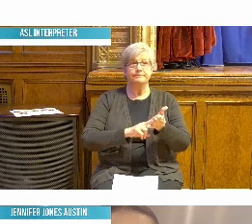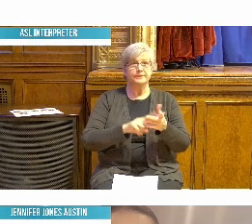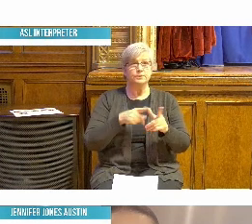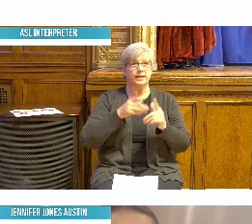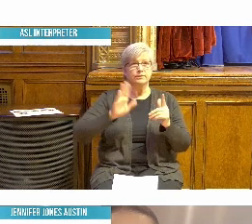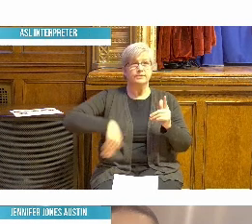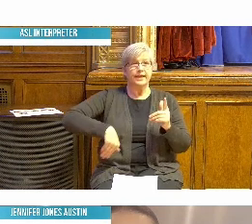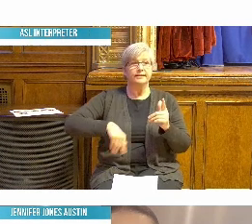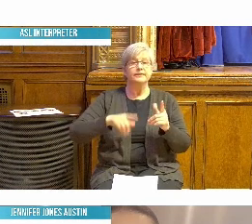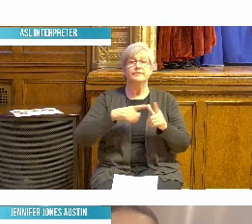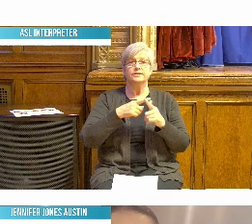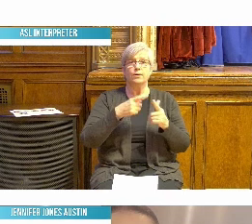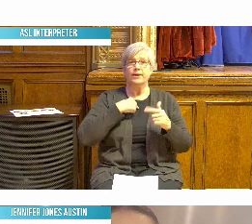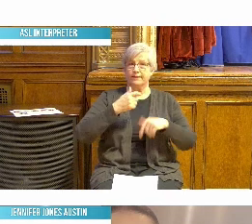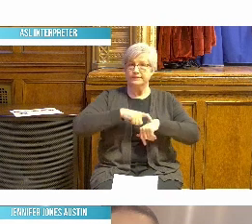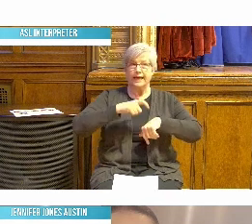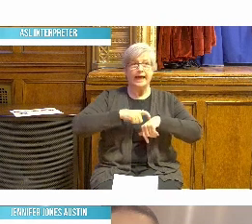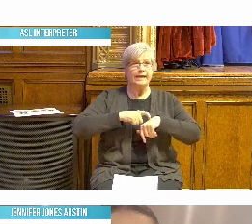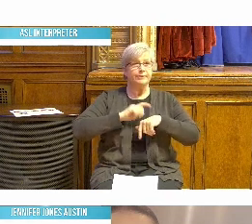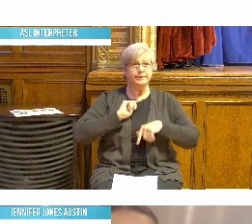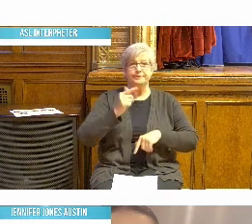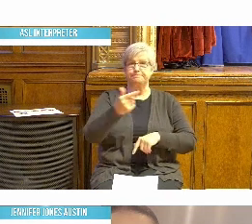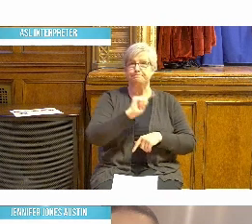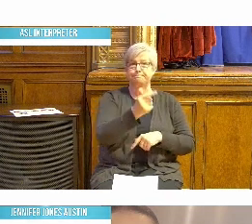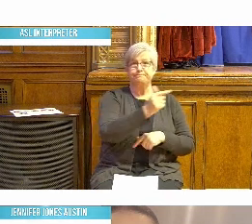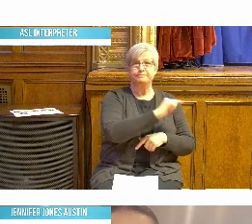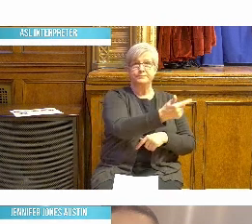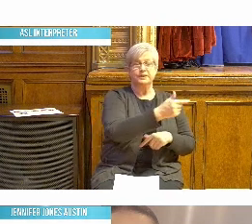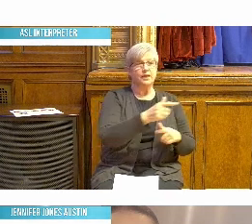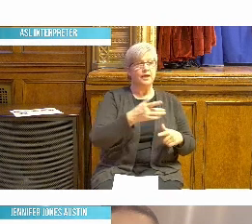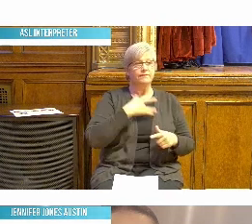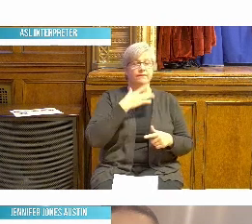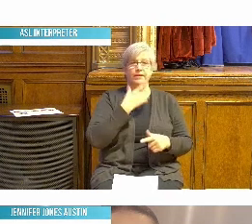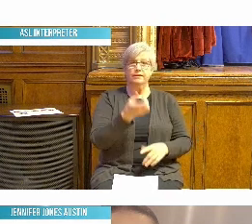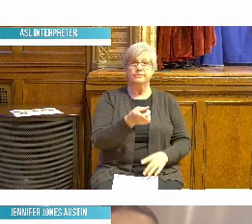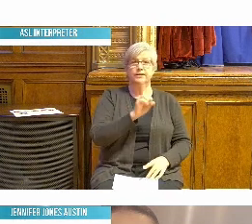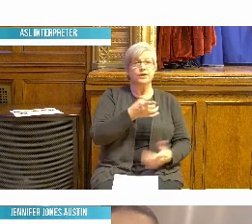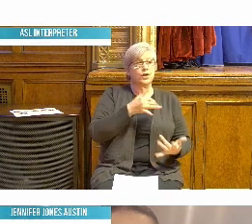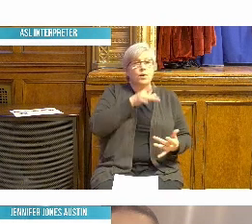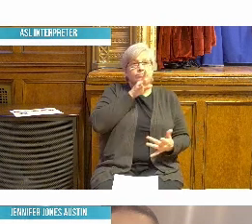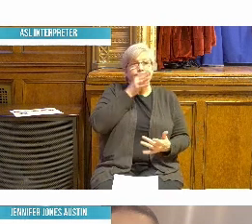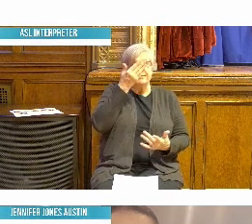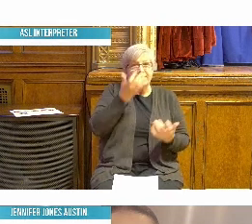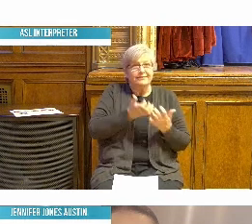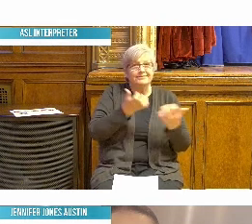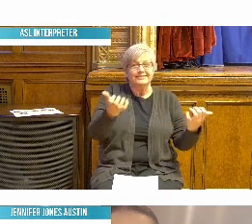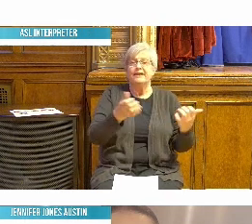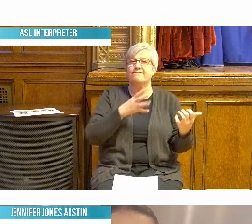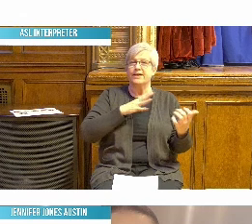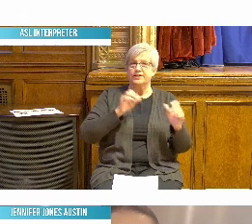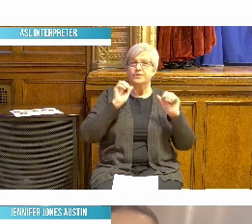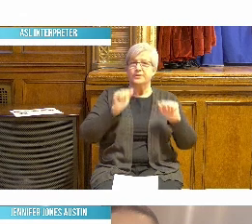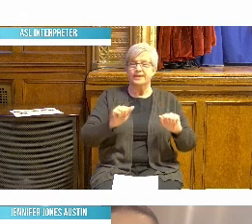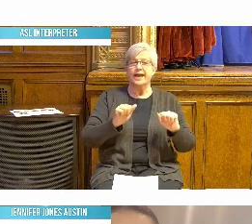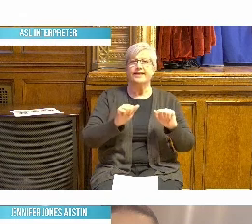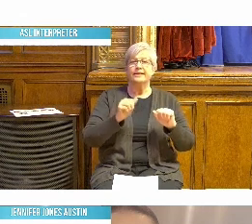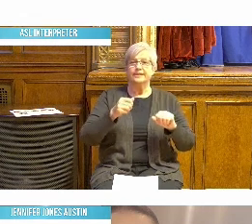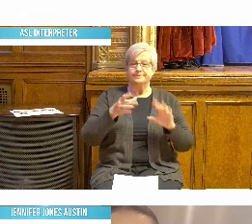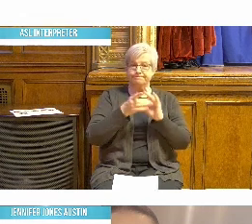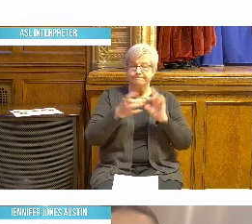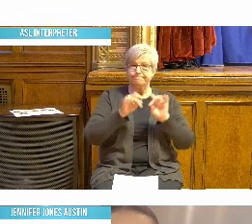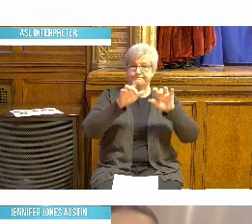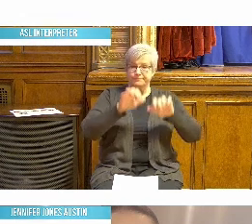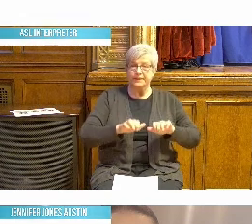for everyone to speak, and so you can go on and sign up. If you feel that you don't want to speak in front of this audience, you can submit your